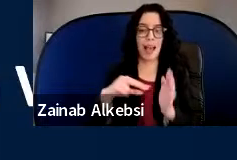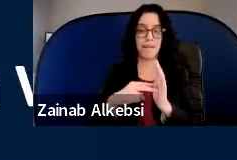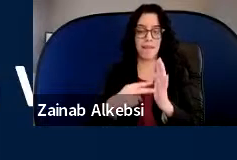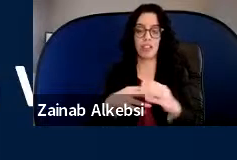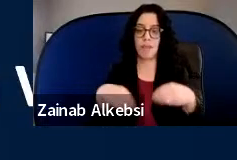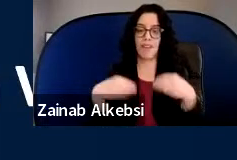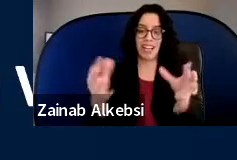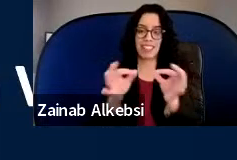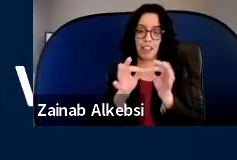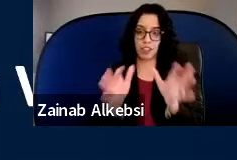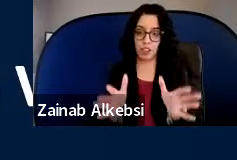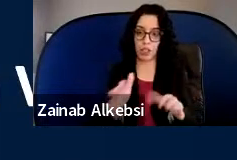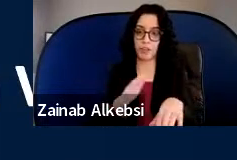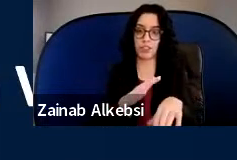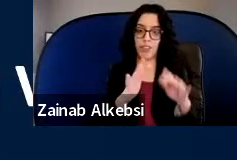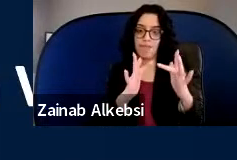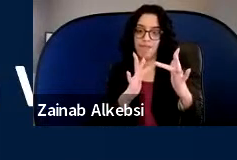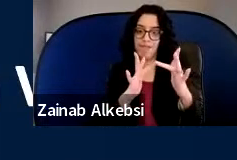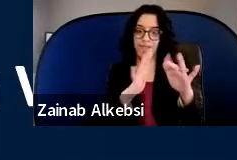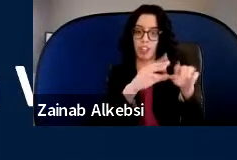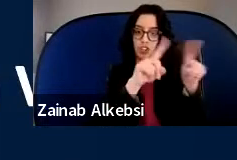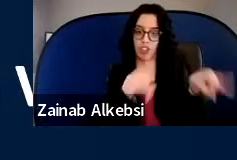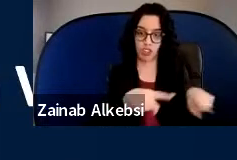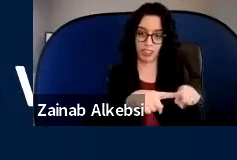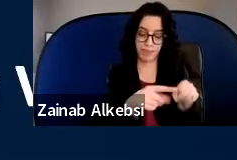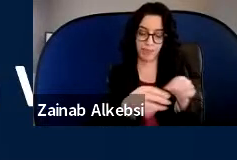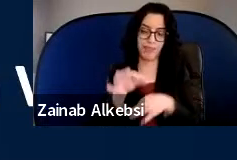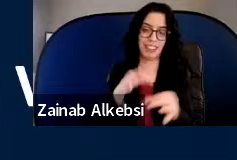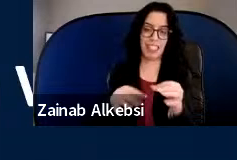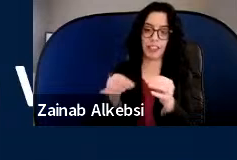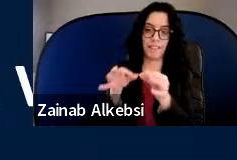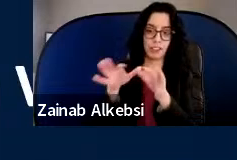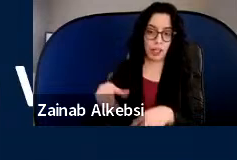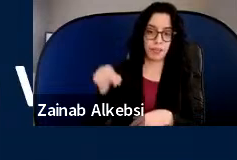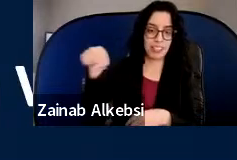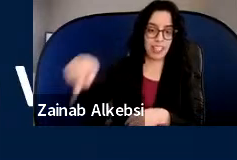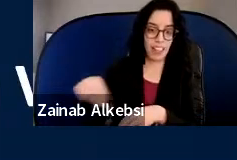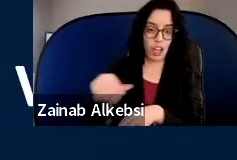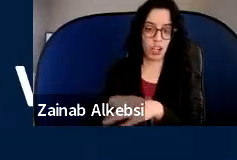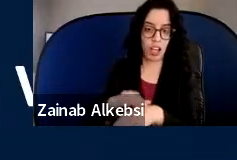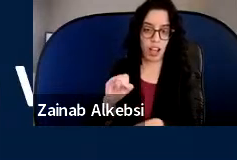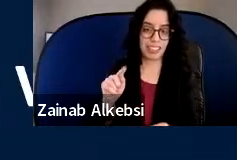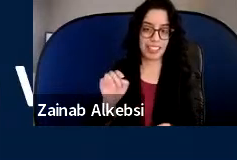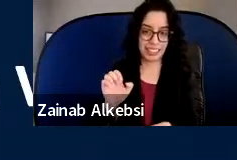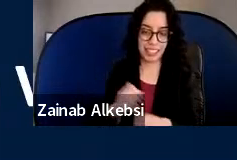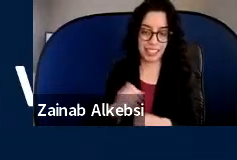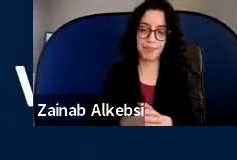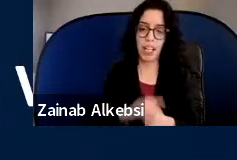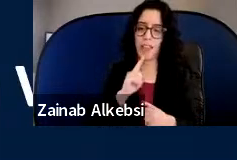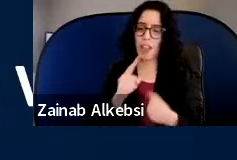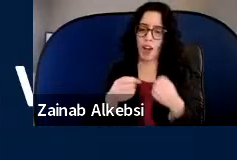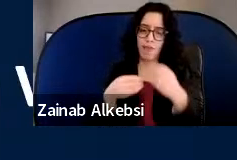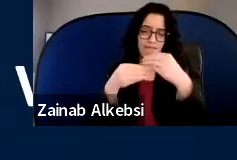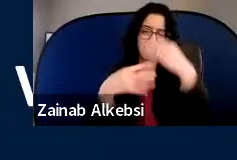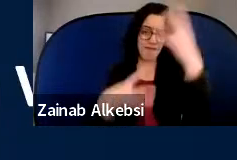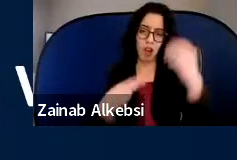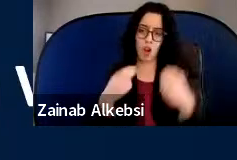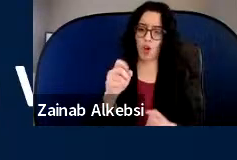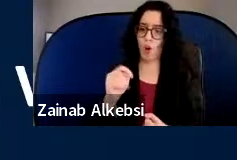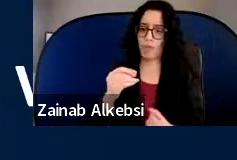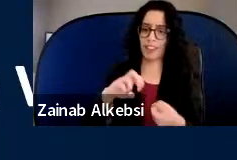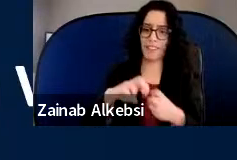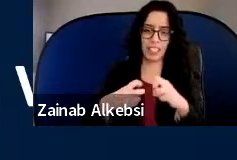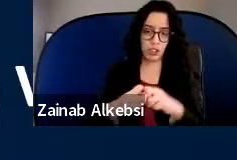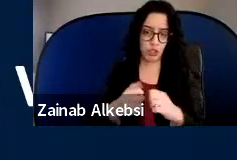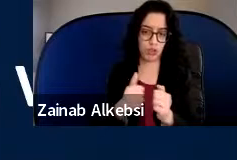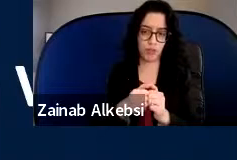And if you're not familiar with what the VRI model looks like, it's an interpreter who is beamed in remotely on a device. The interpreter is not on site